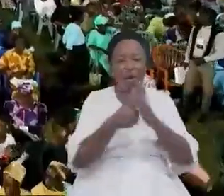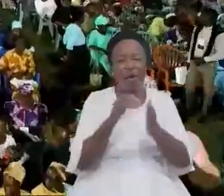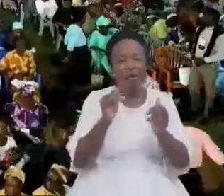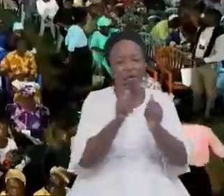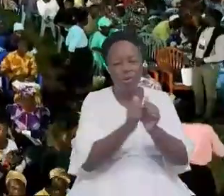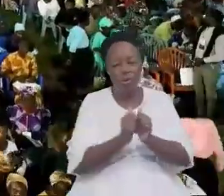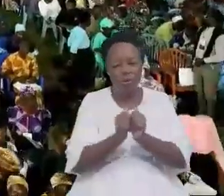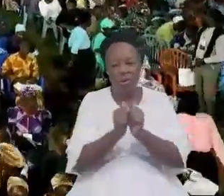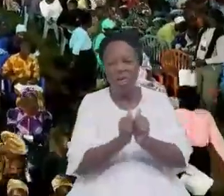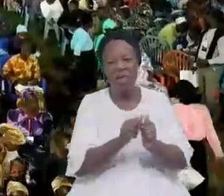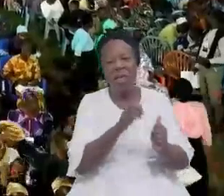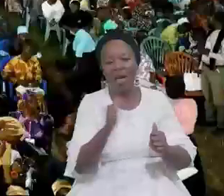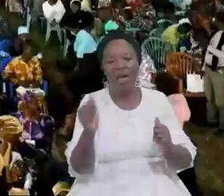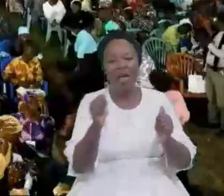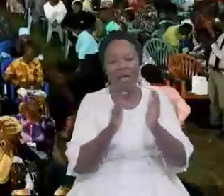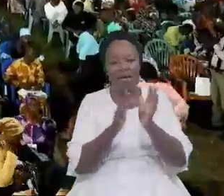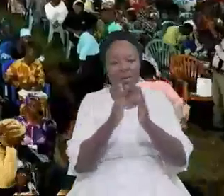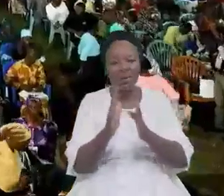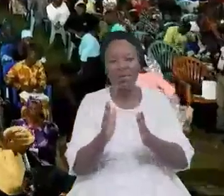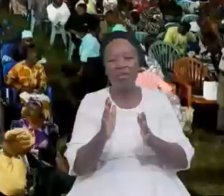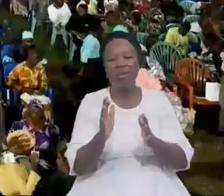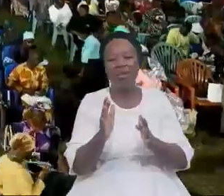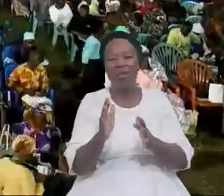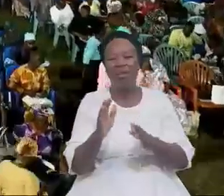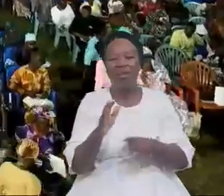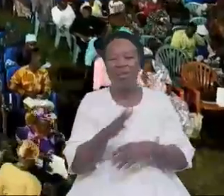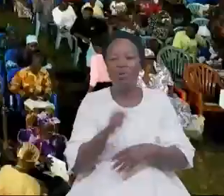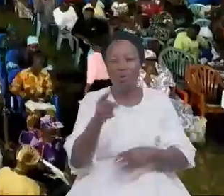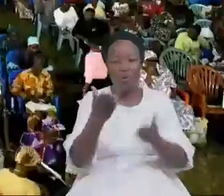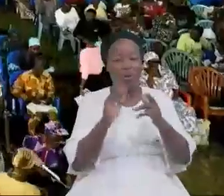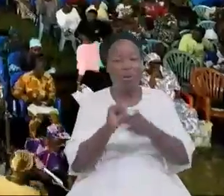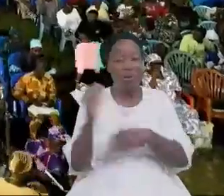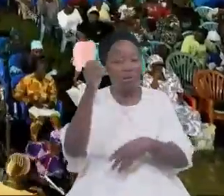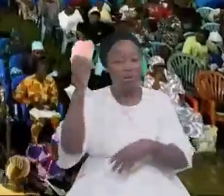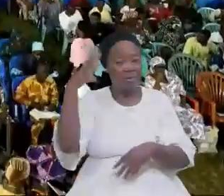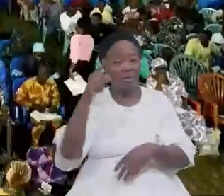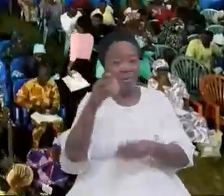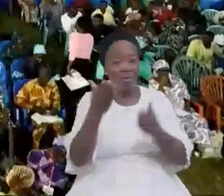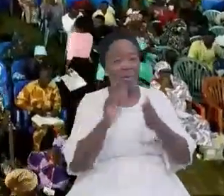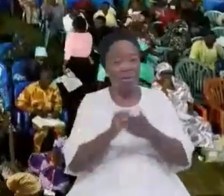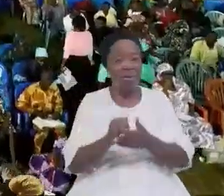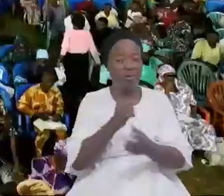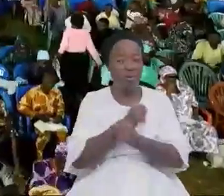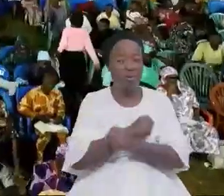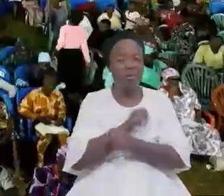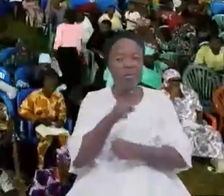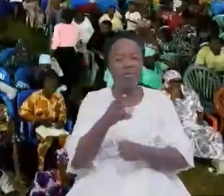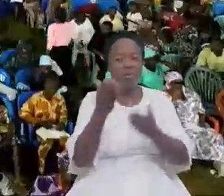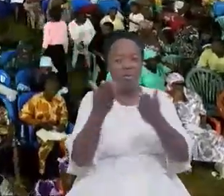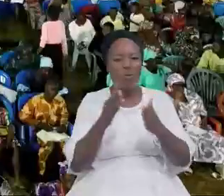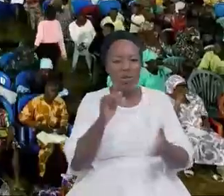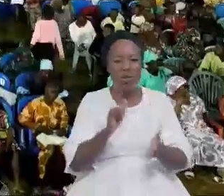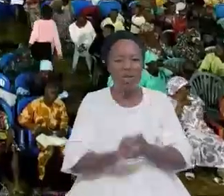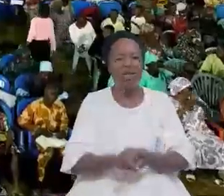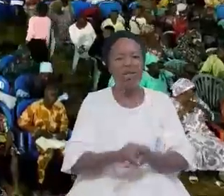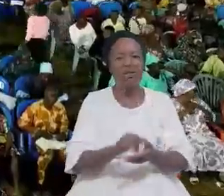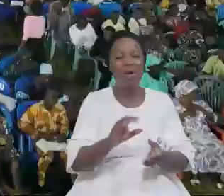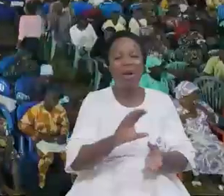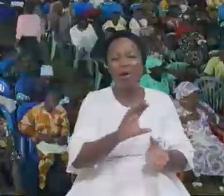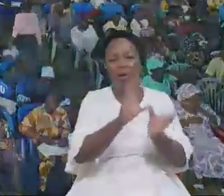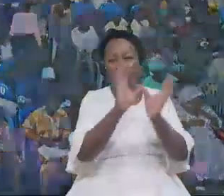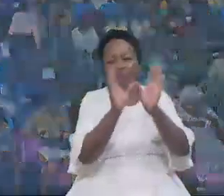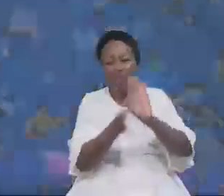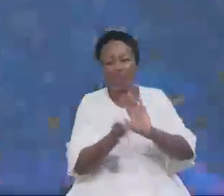a Christian. You want that grace? You want that love, you want that conversion, and you want